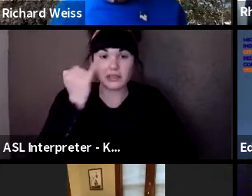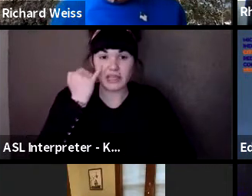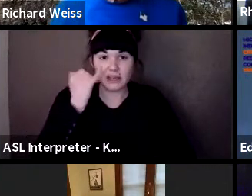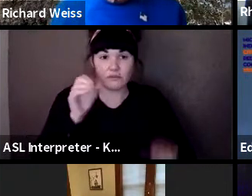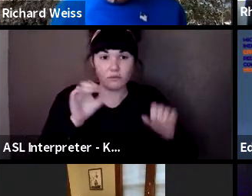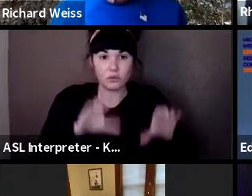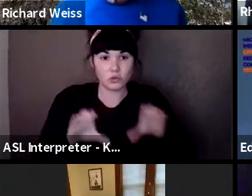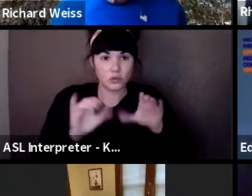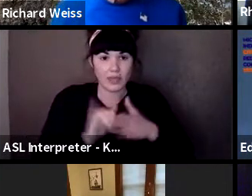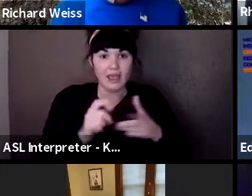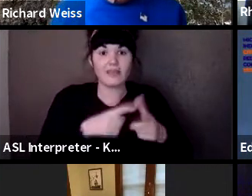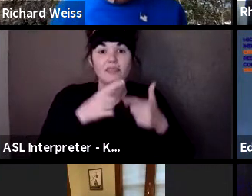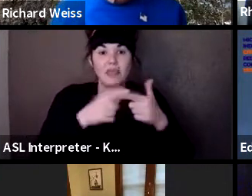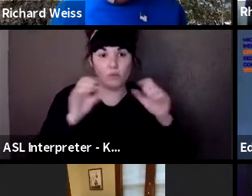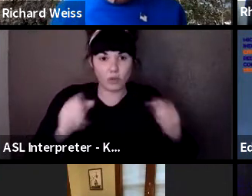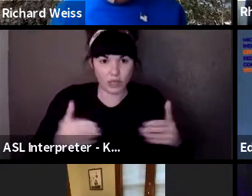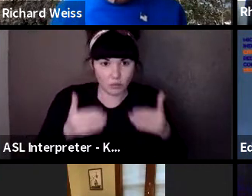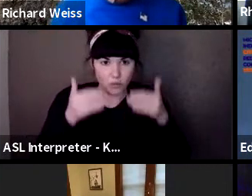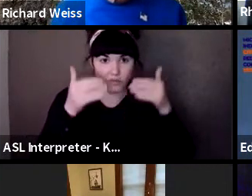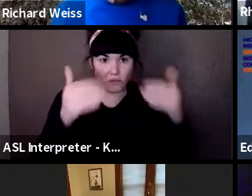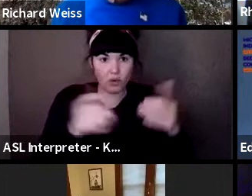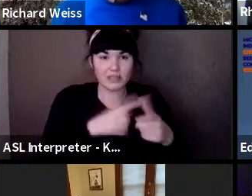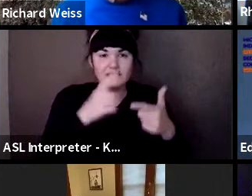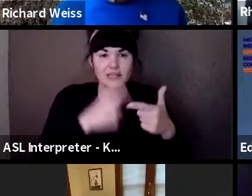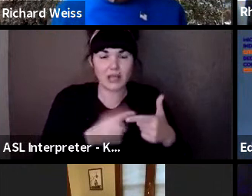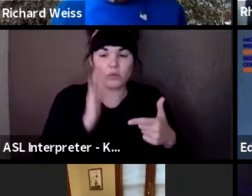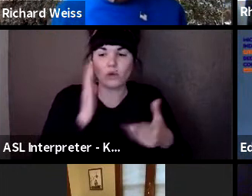forward with at least that portion of it and understand it.